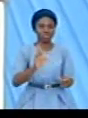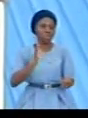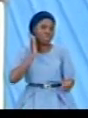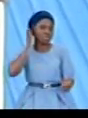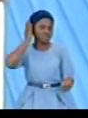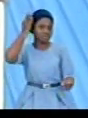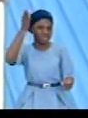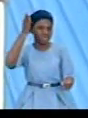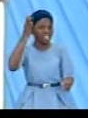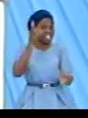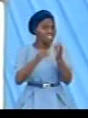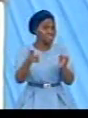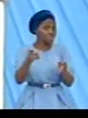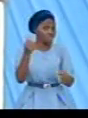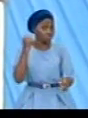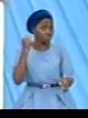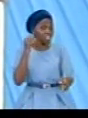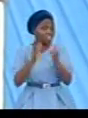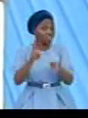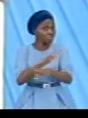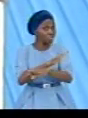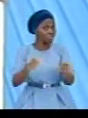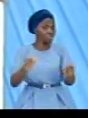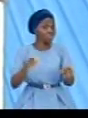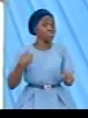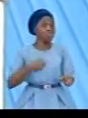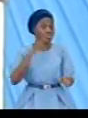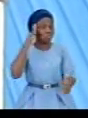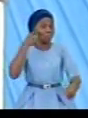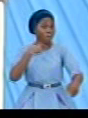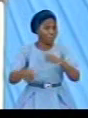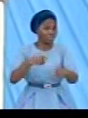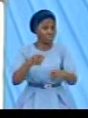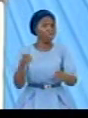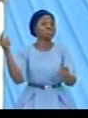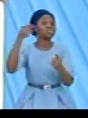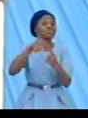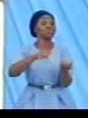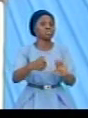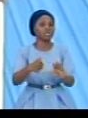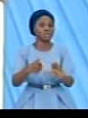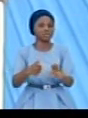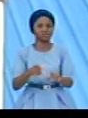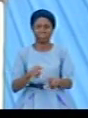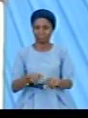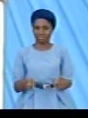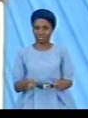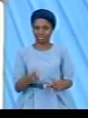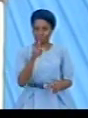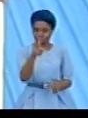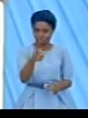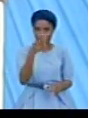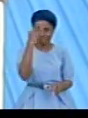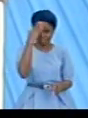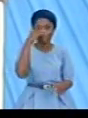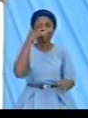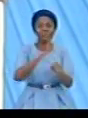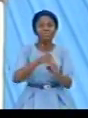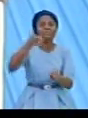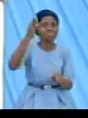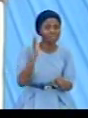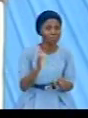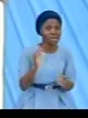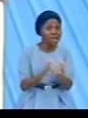to persecute you to the point of death. But you know the promise of God. Your